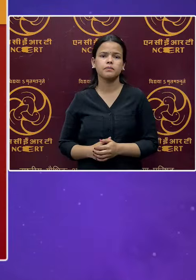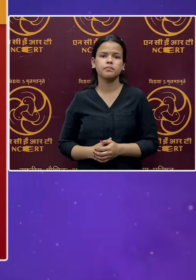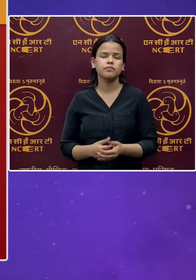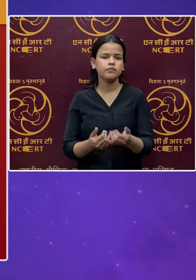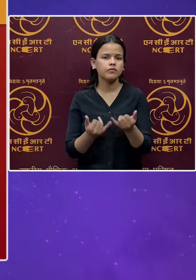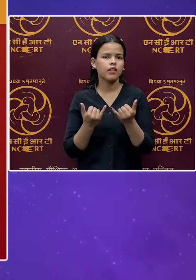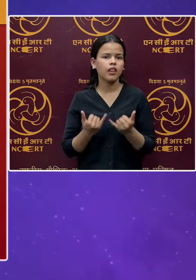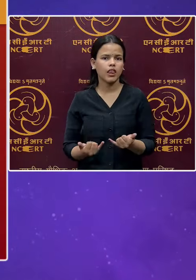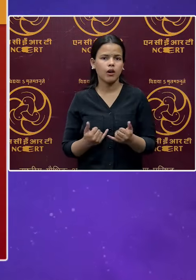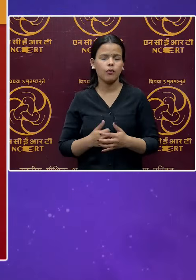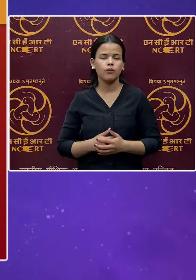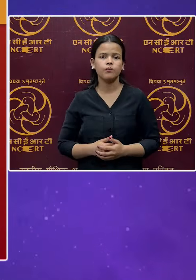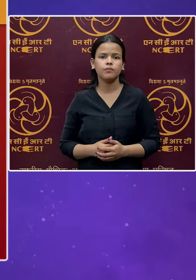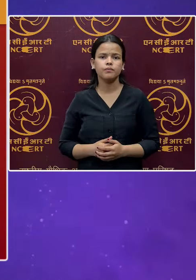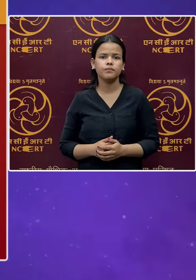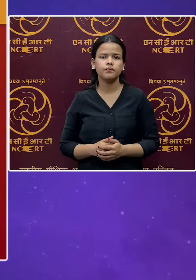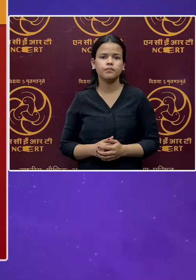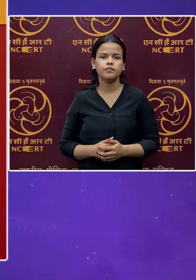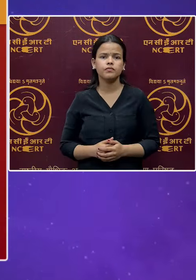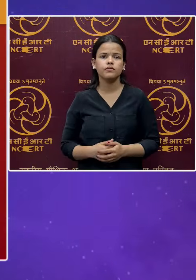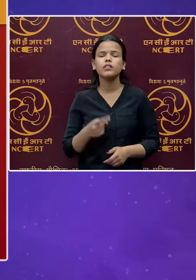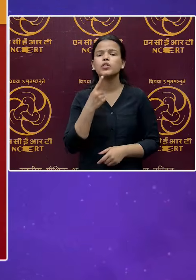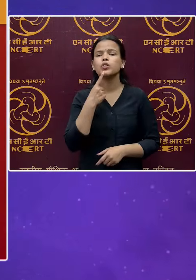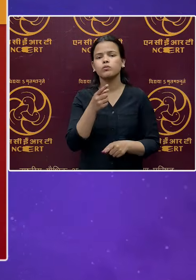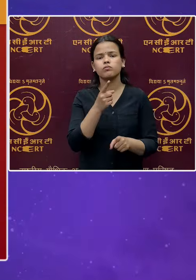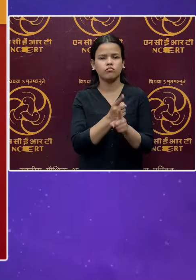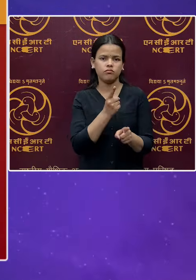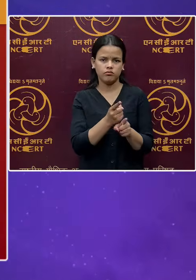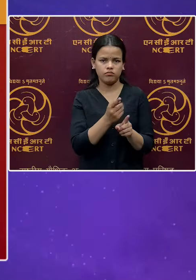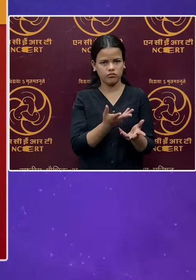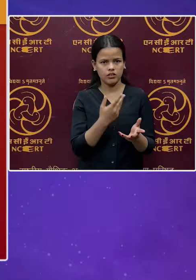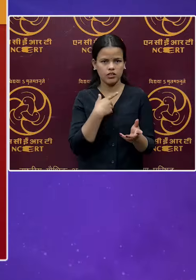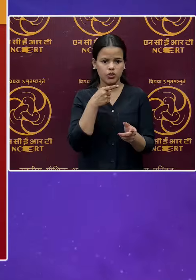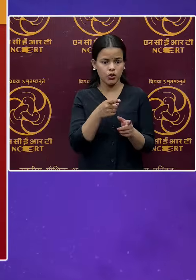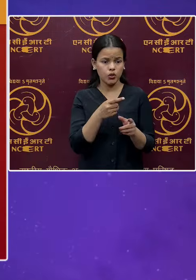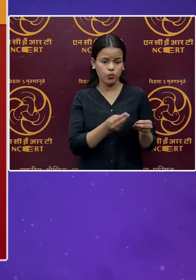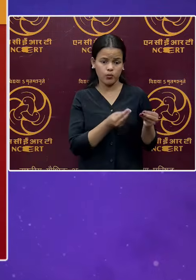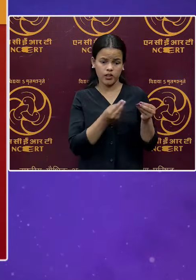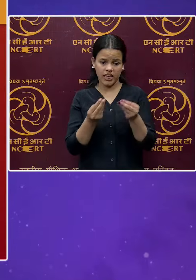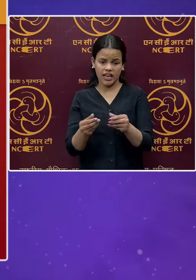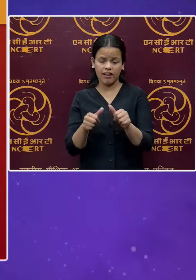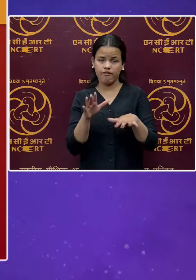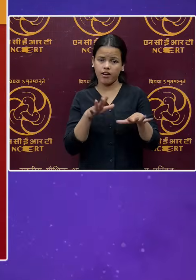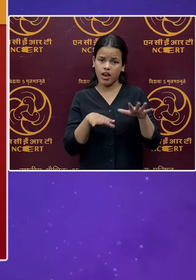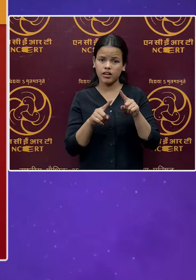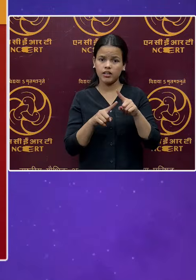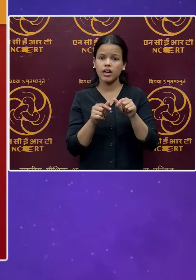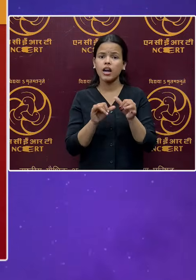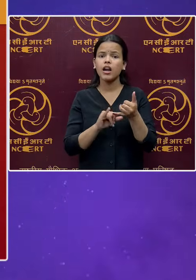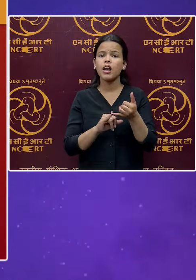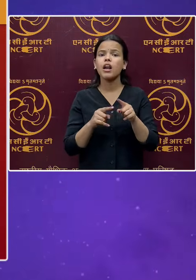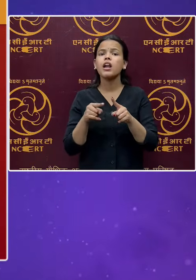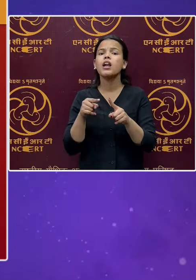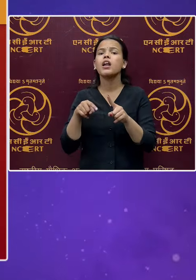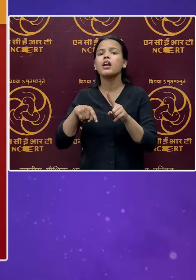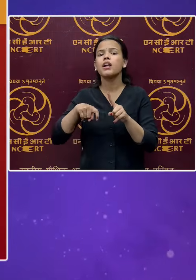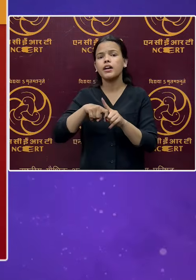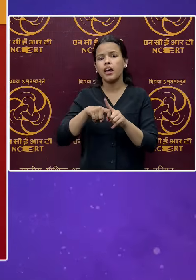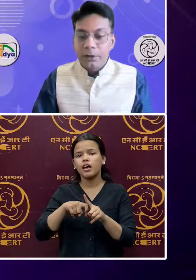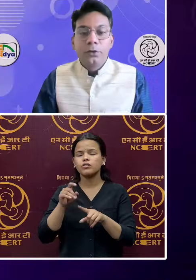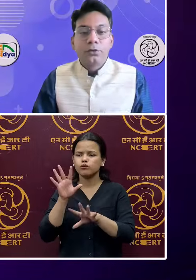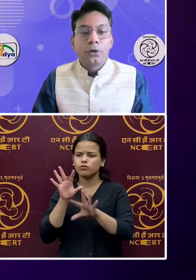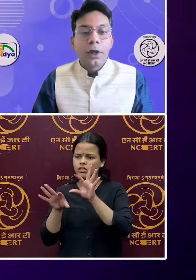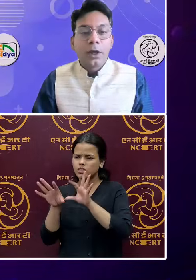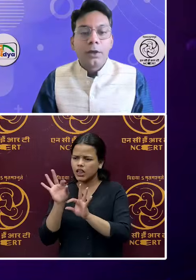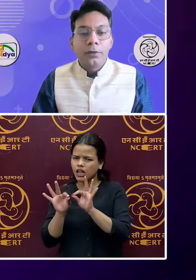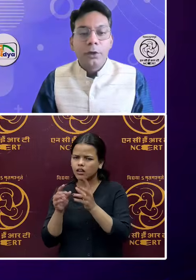Now, say you are a teacher and you have given a task of selecting our a course platform,